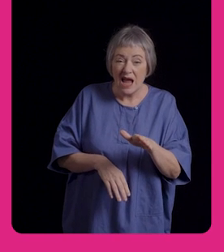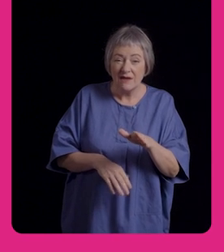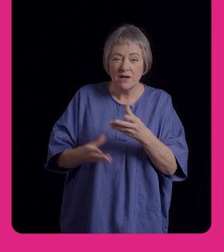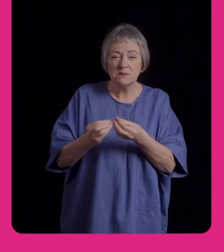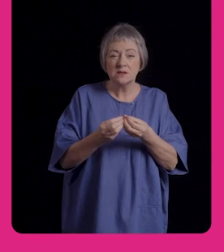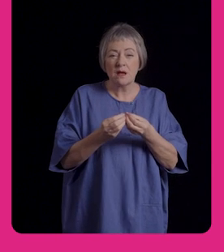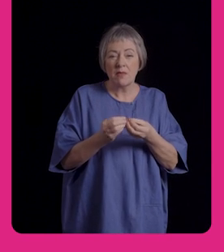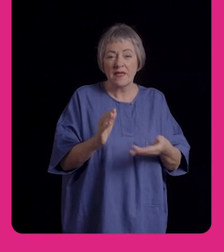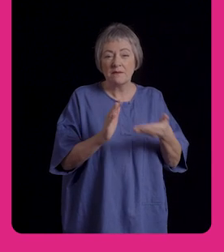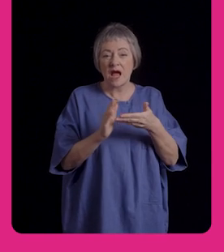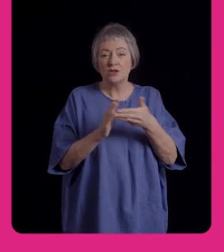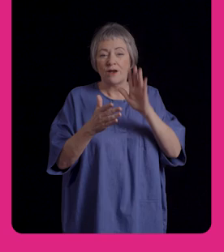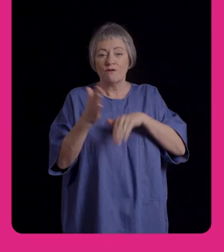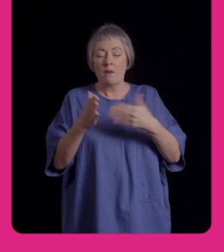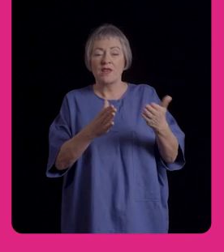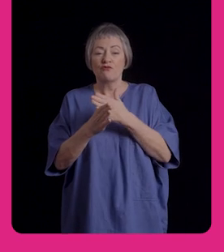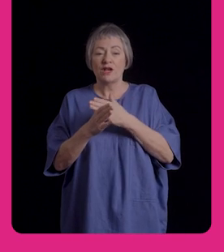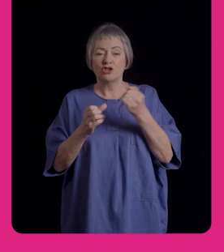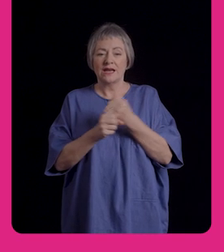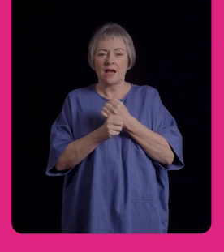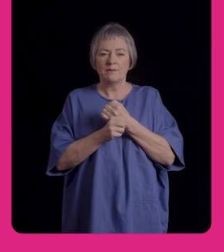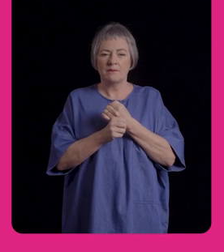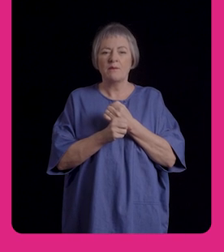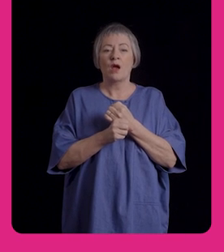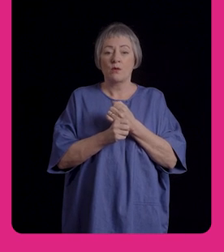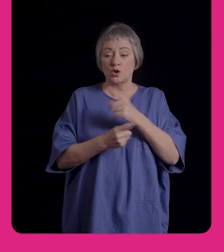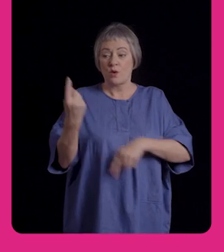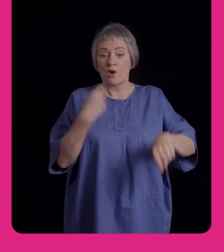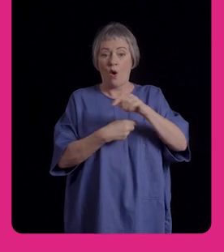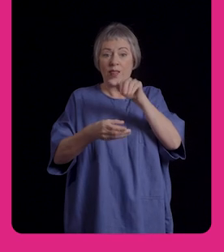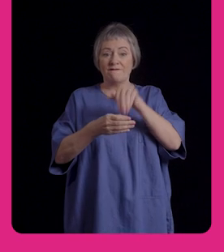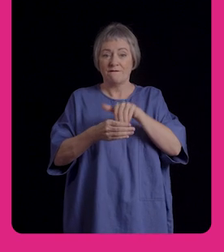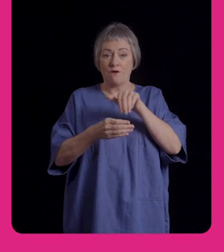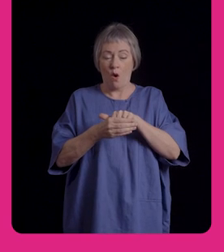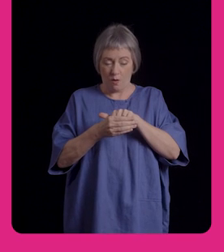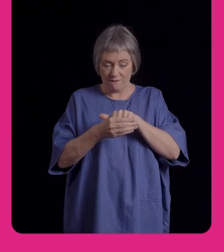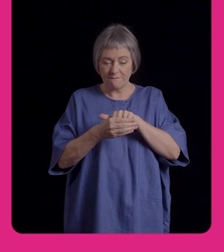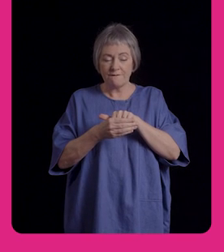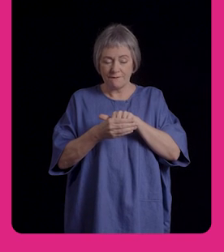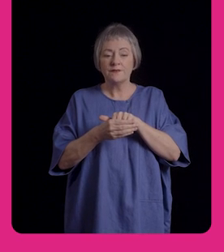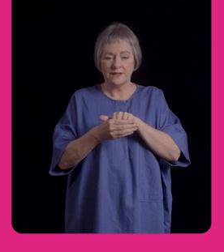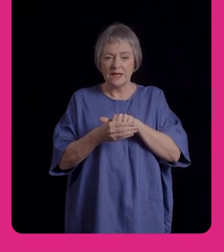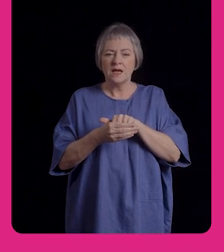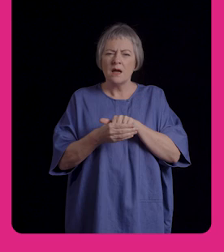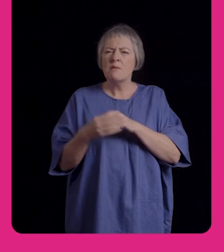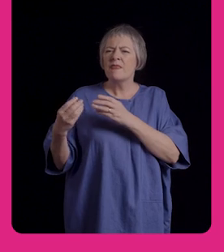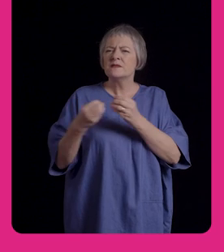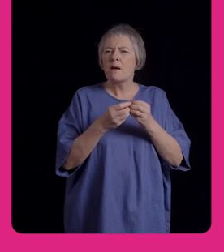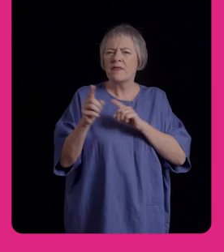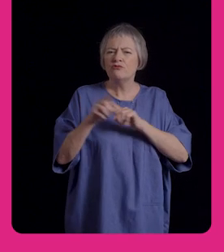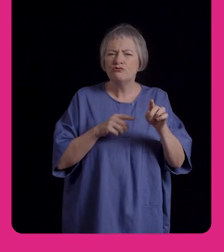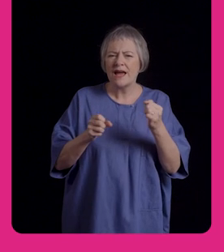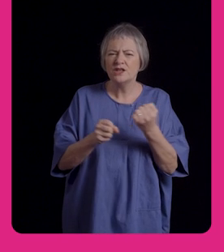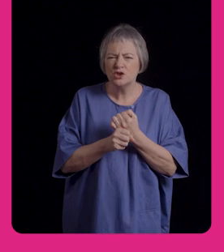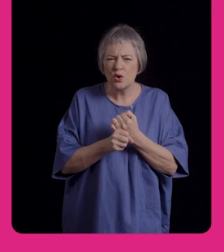this is something I'm adding from the original game, because we're all playing in this call, if there's something that you try and do which